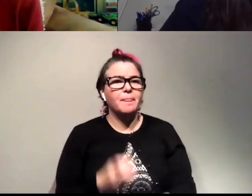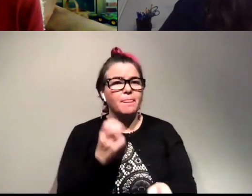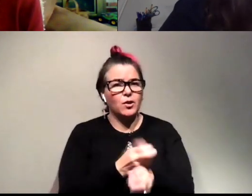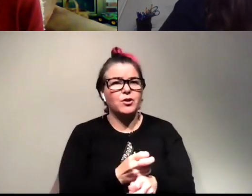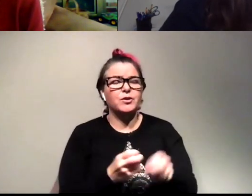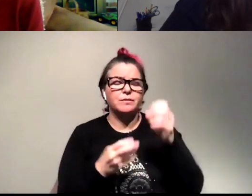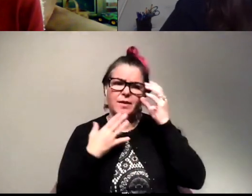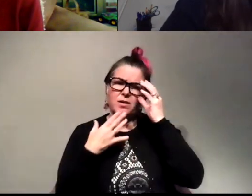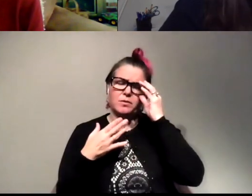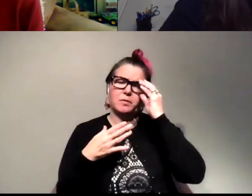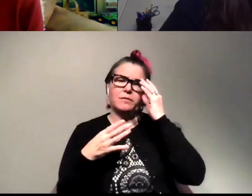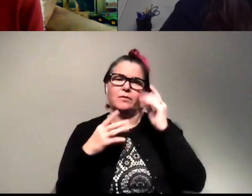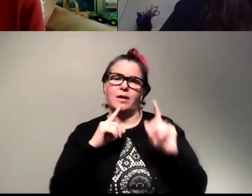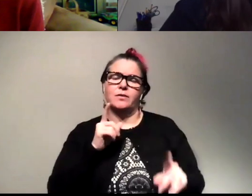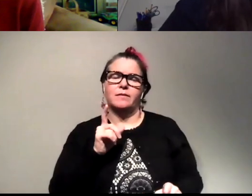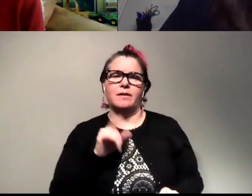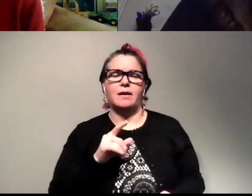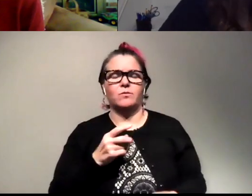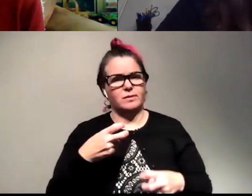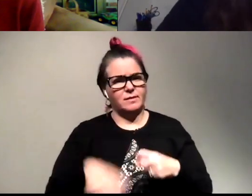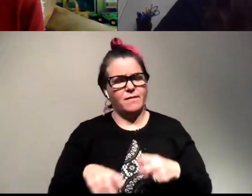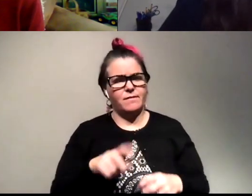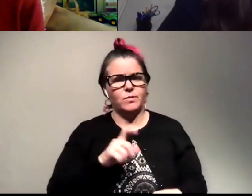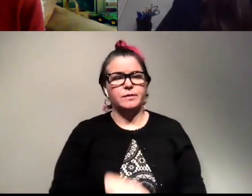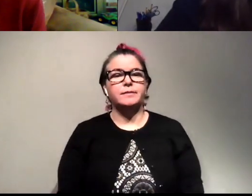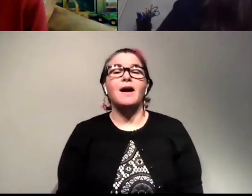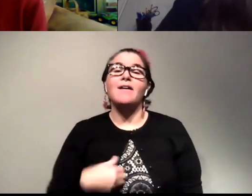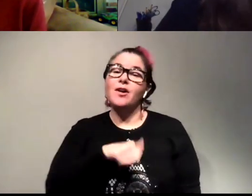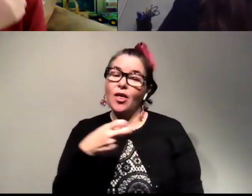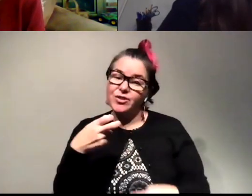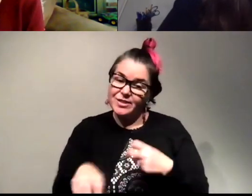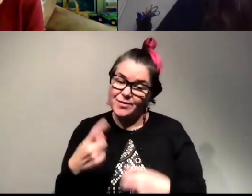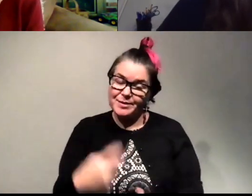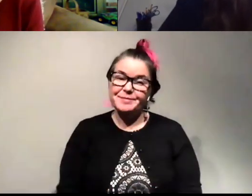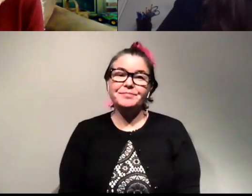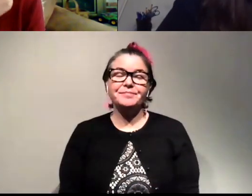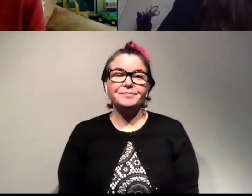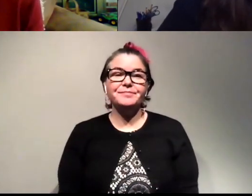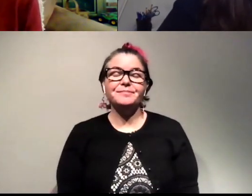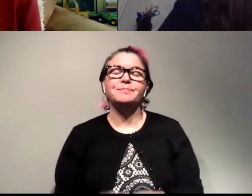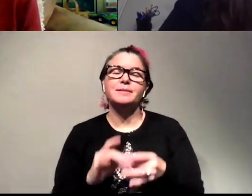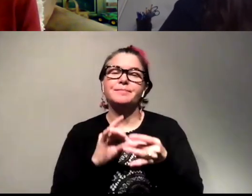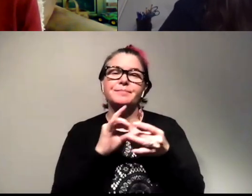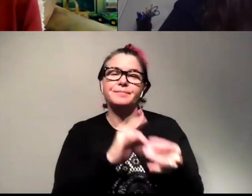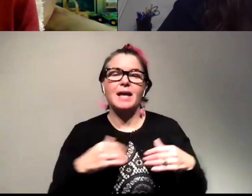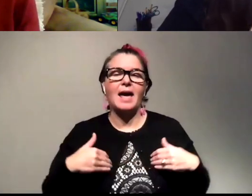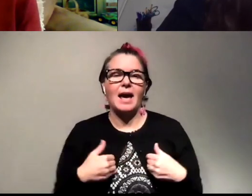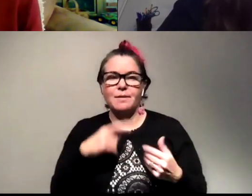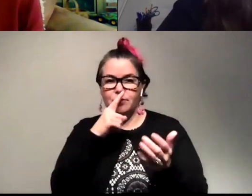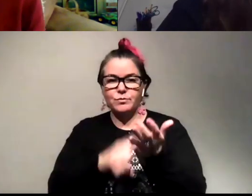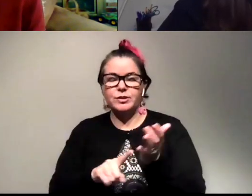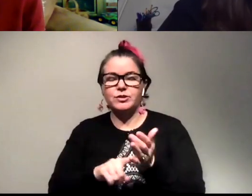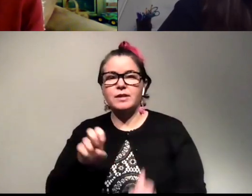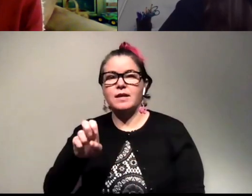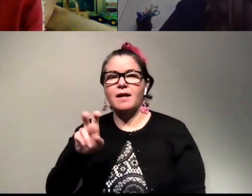Awesome. Well, thank you for answering that tough question. We've got another tough question for you, this time related to animal research. So Evan has asked